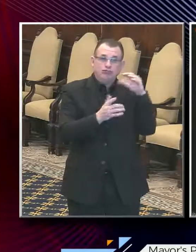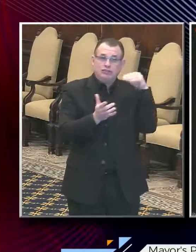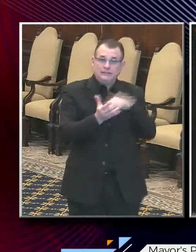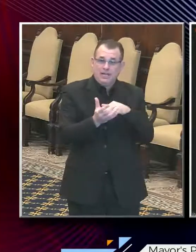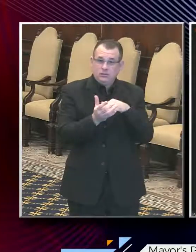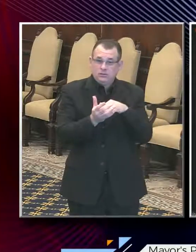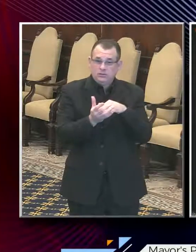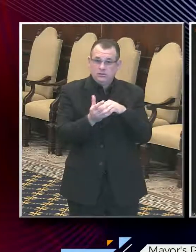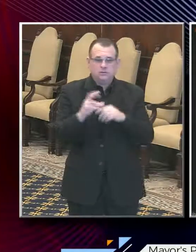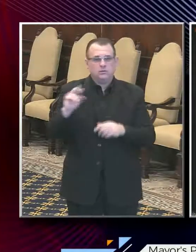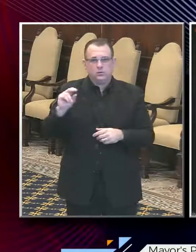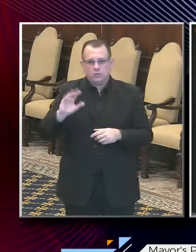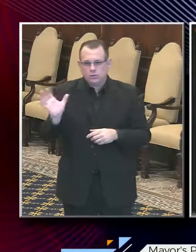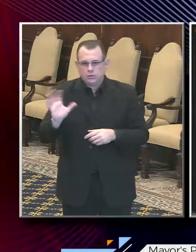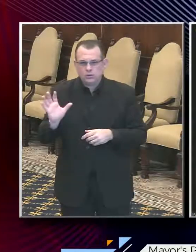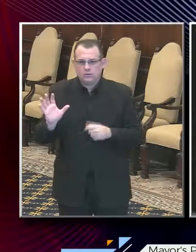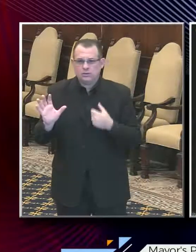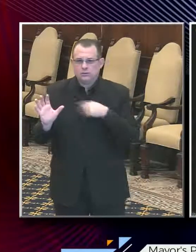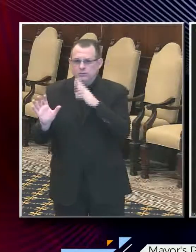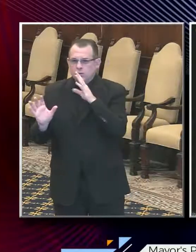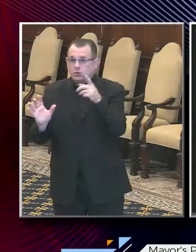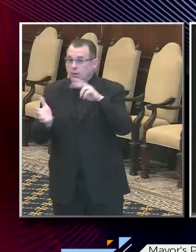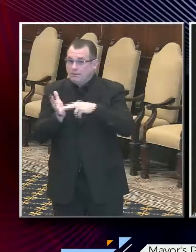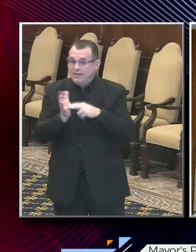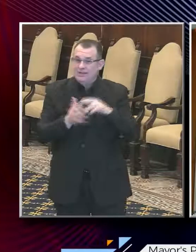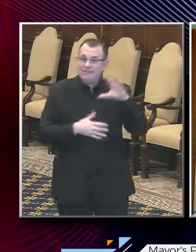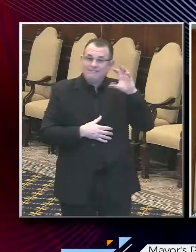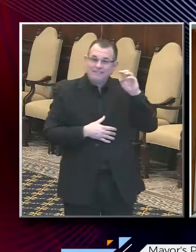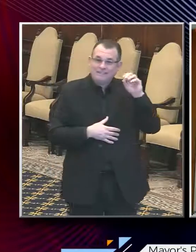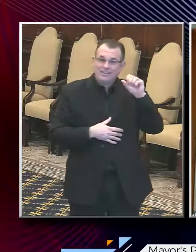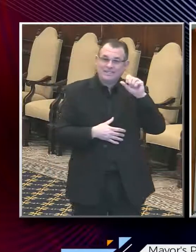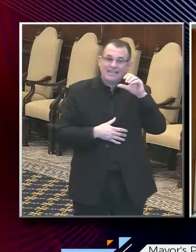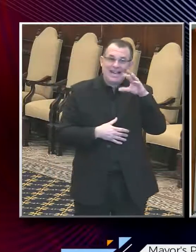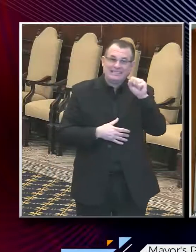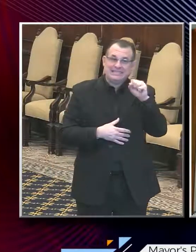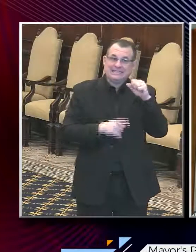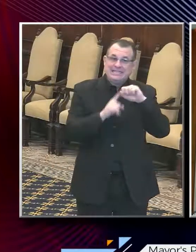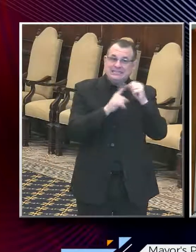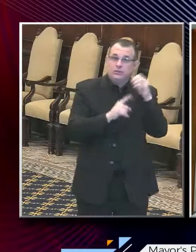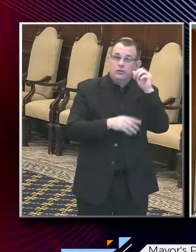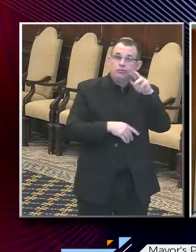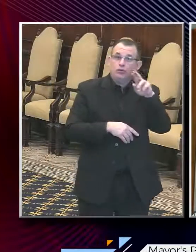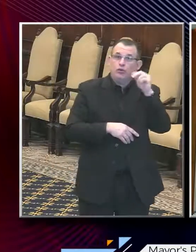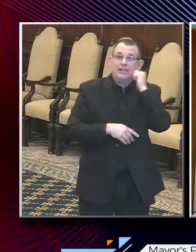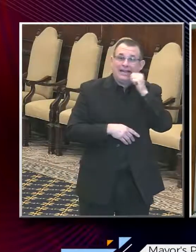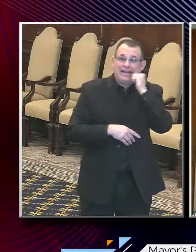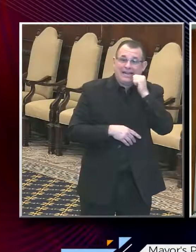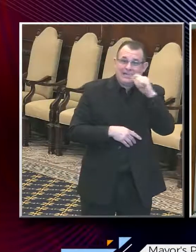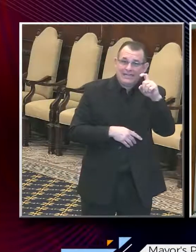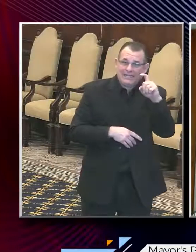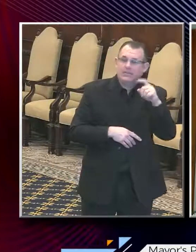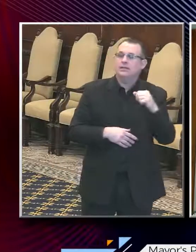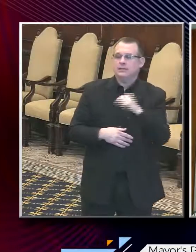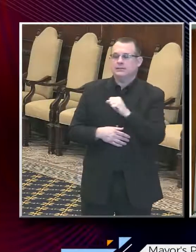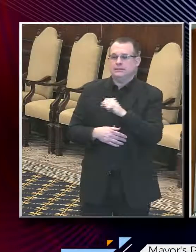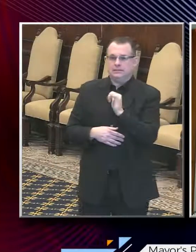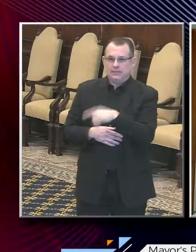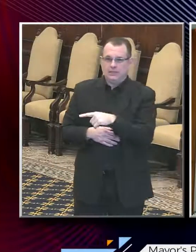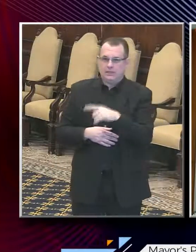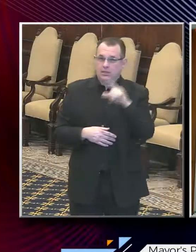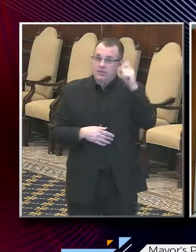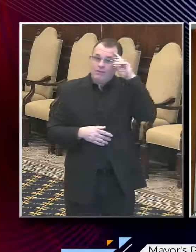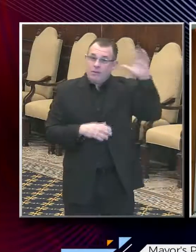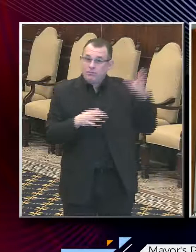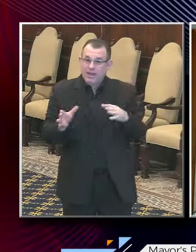50 cases total, new cases a day, right, Dr. So 50 cases per day is what I'm talking about. The governor's plan, I forget the exact number, but I